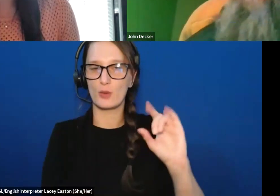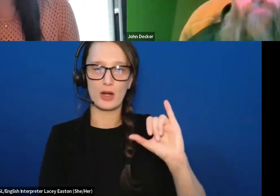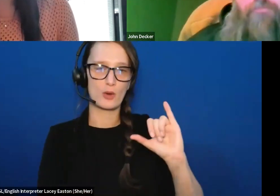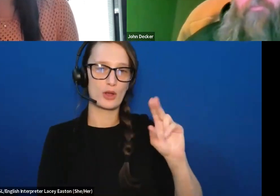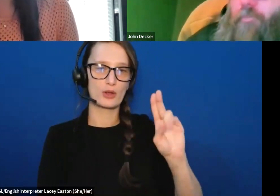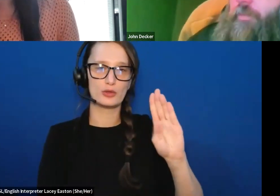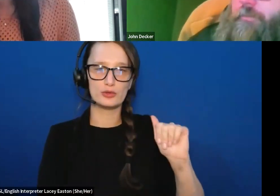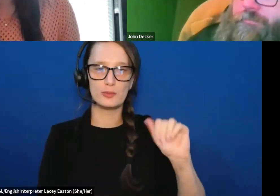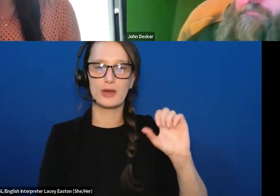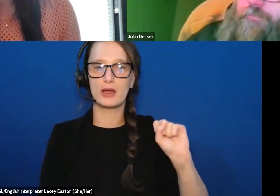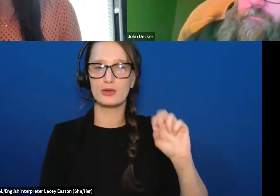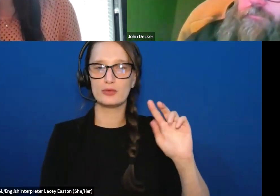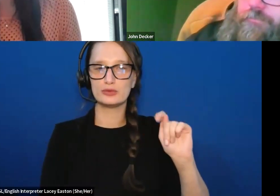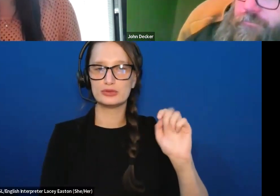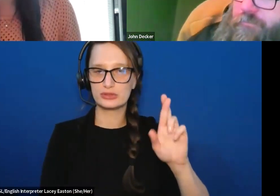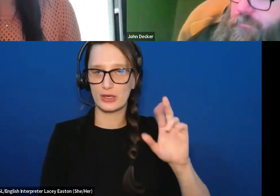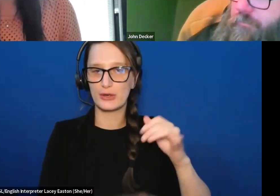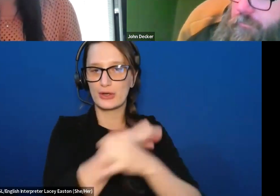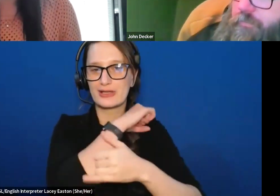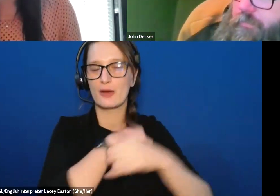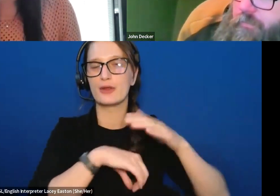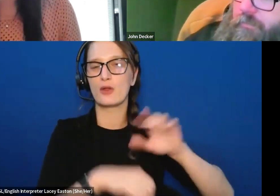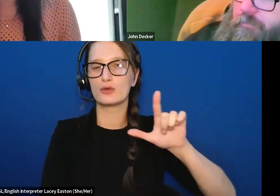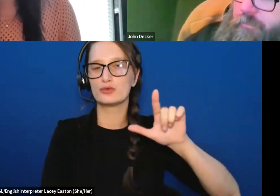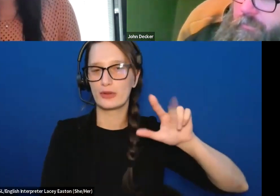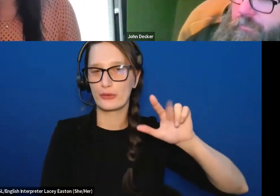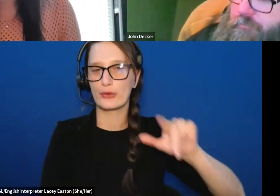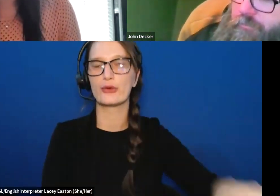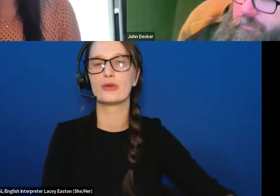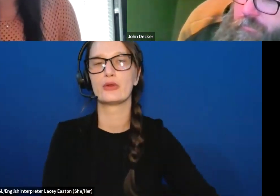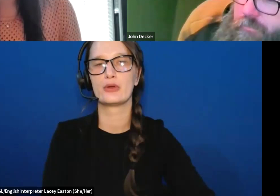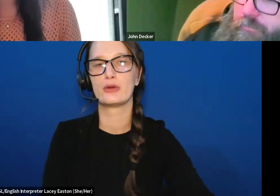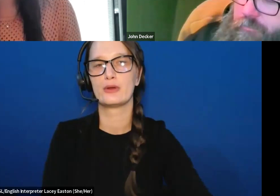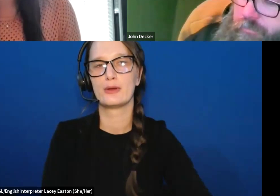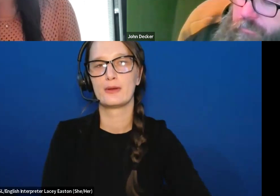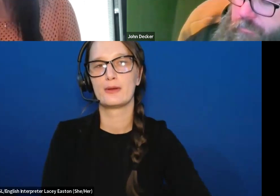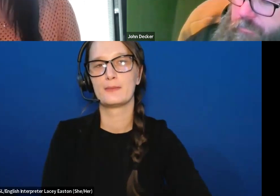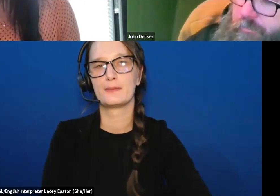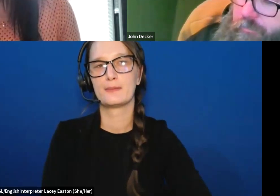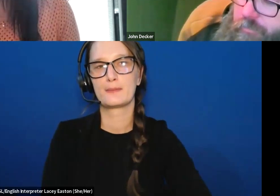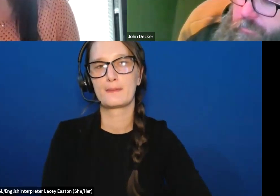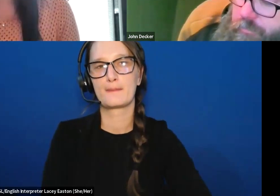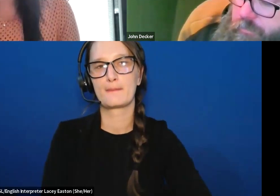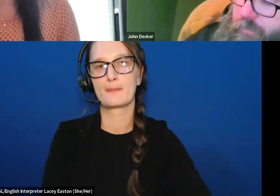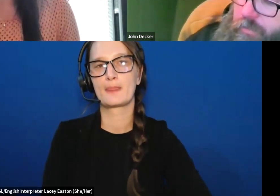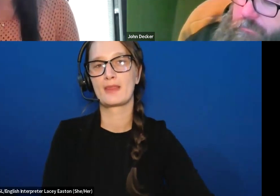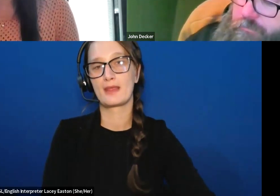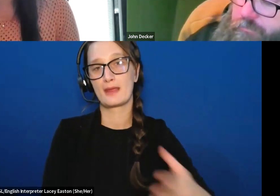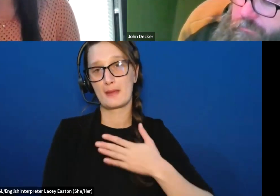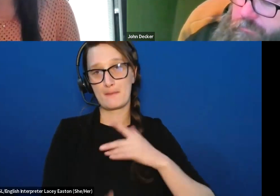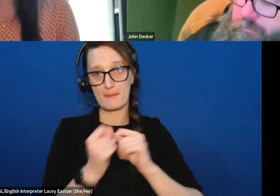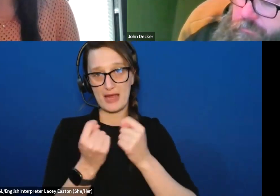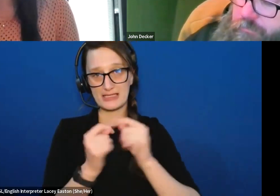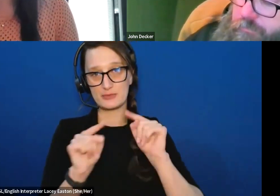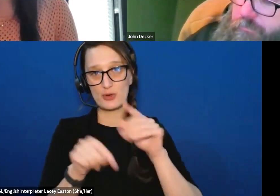on the 23rd. I have a couple of my team going out there. We're going to continue to share and give out flyers and